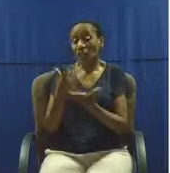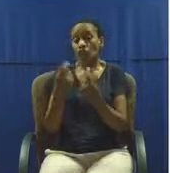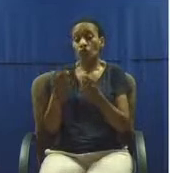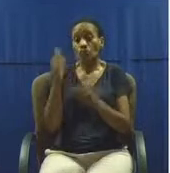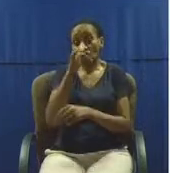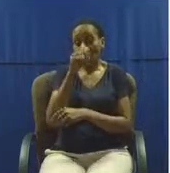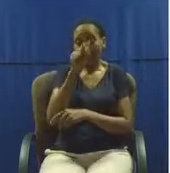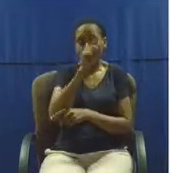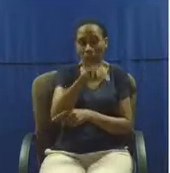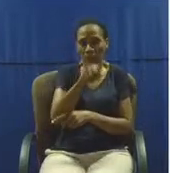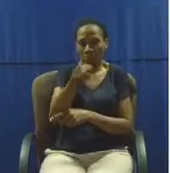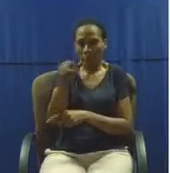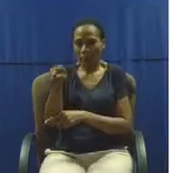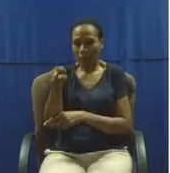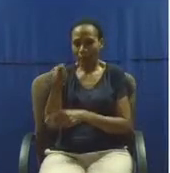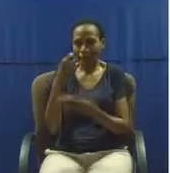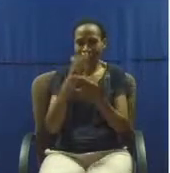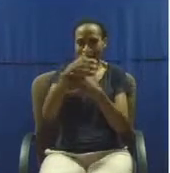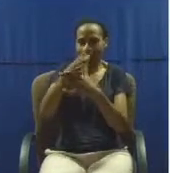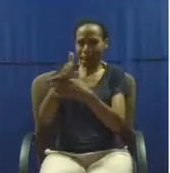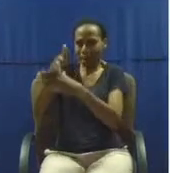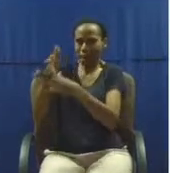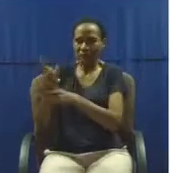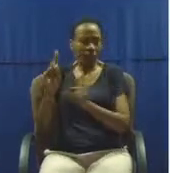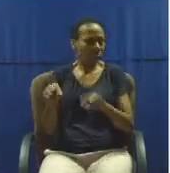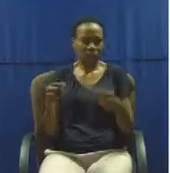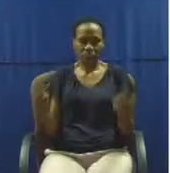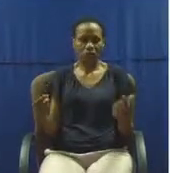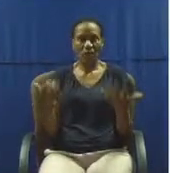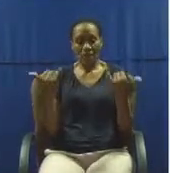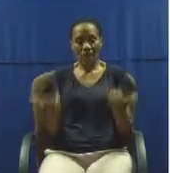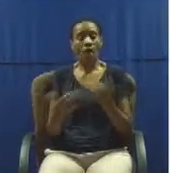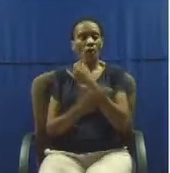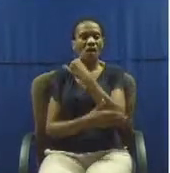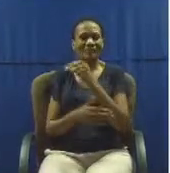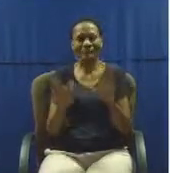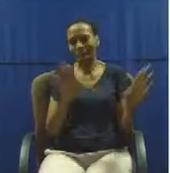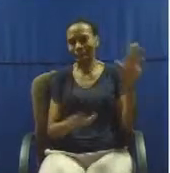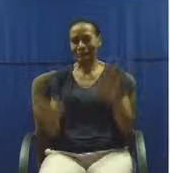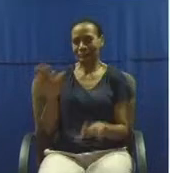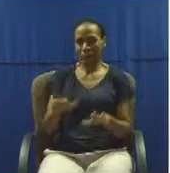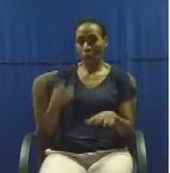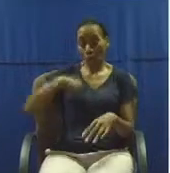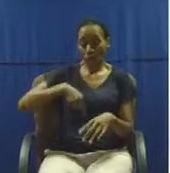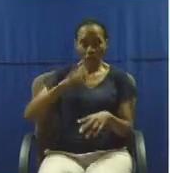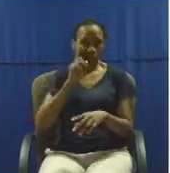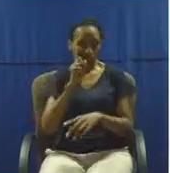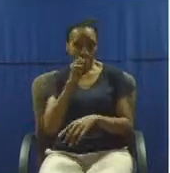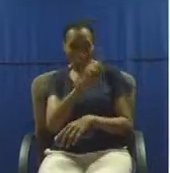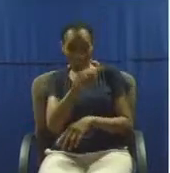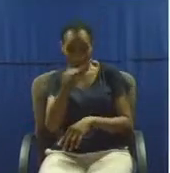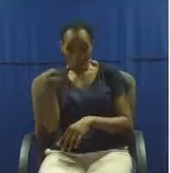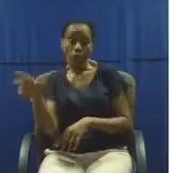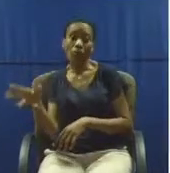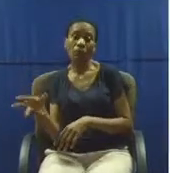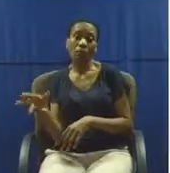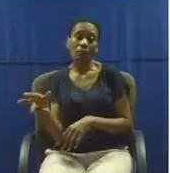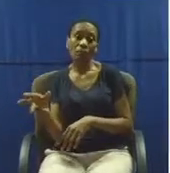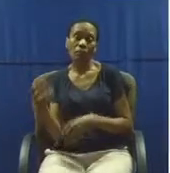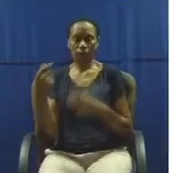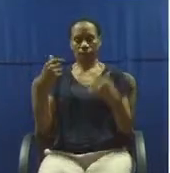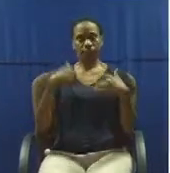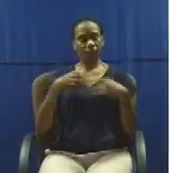been busy and disrupting and making the country unstable. We're focusing on that. And I am